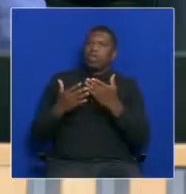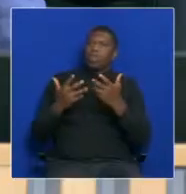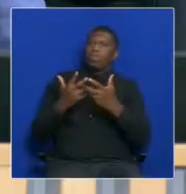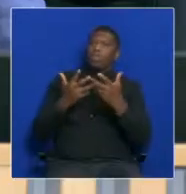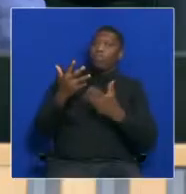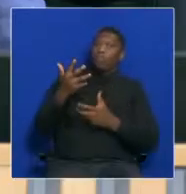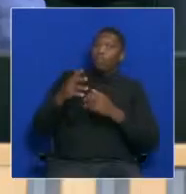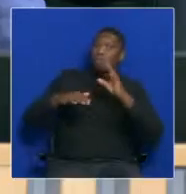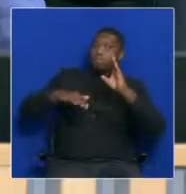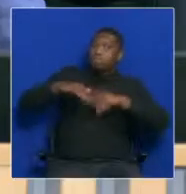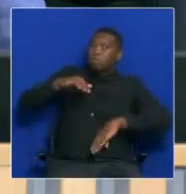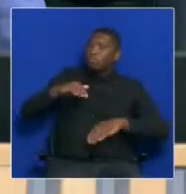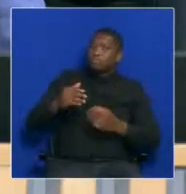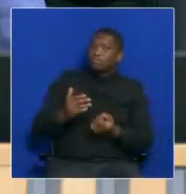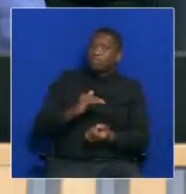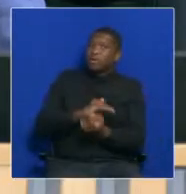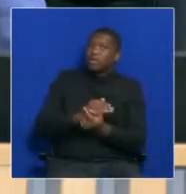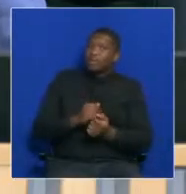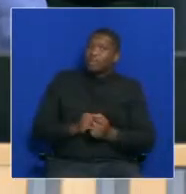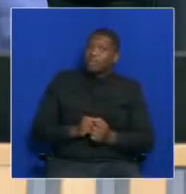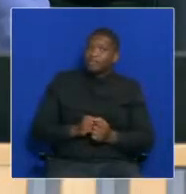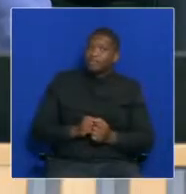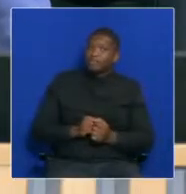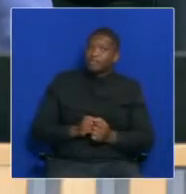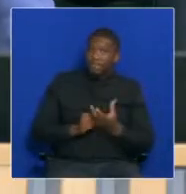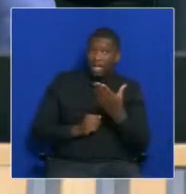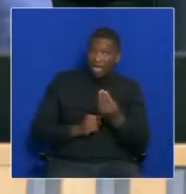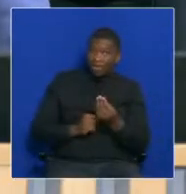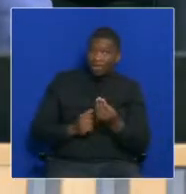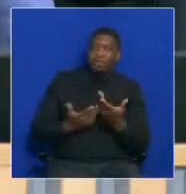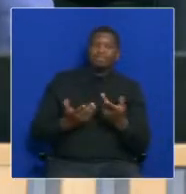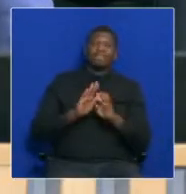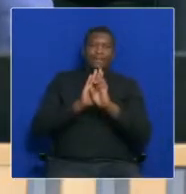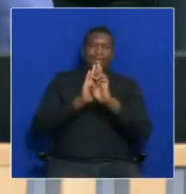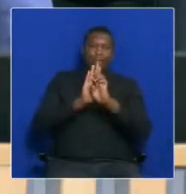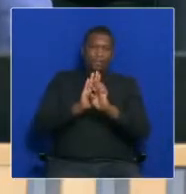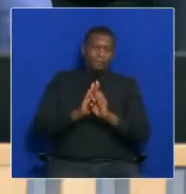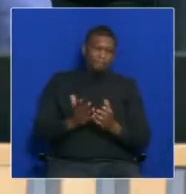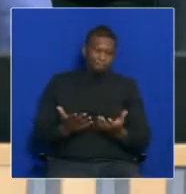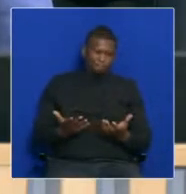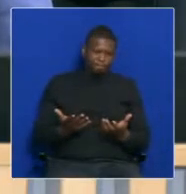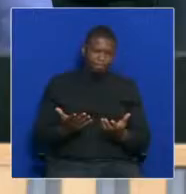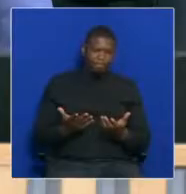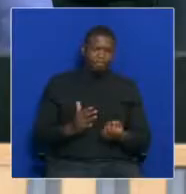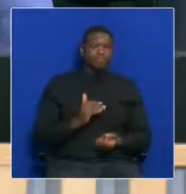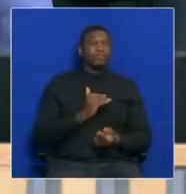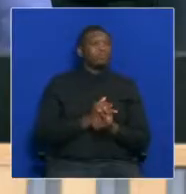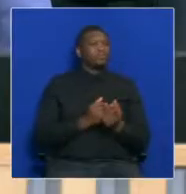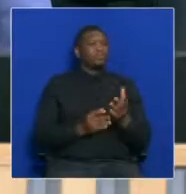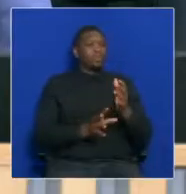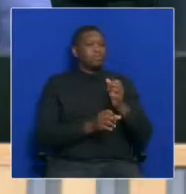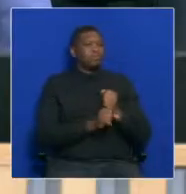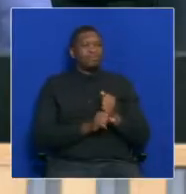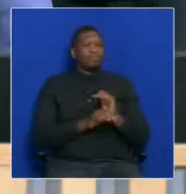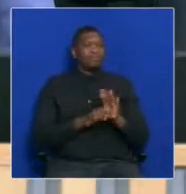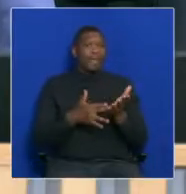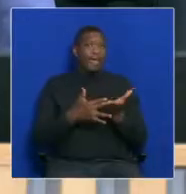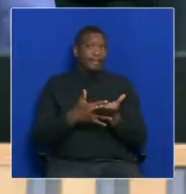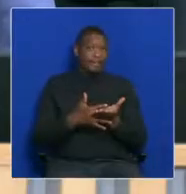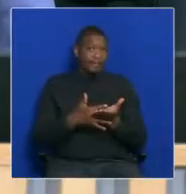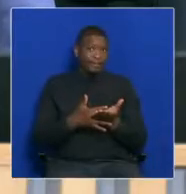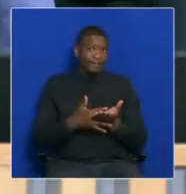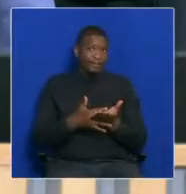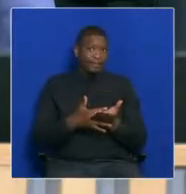at all? Yes, So say, for example, a case comes in, the